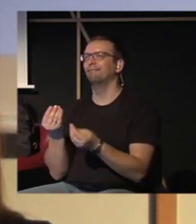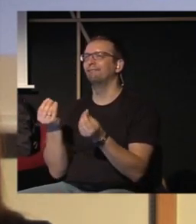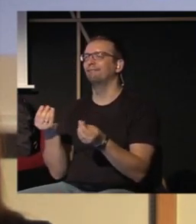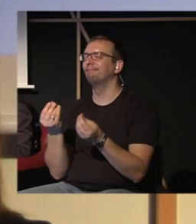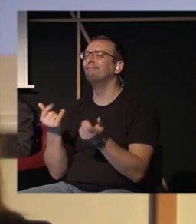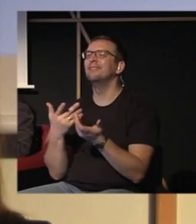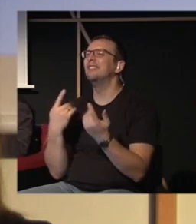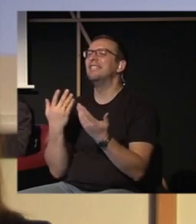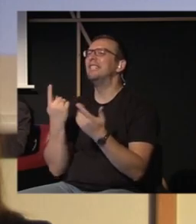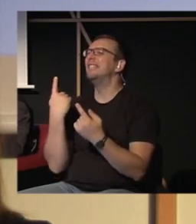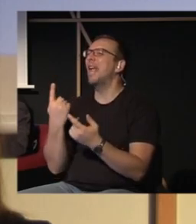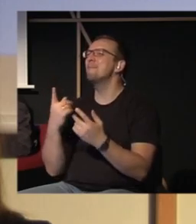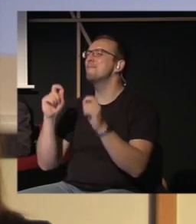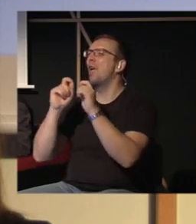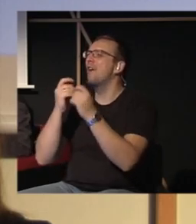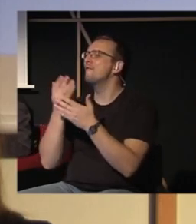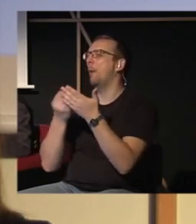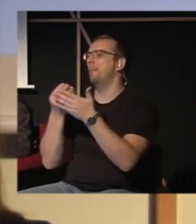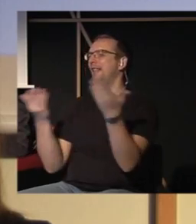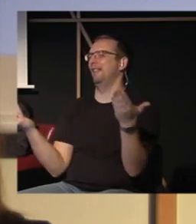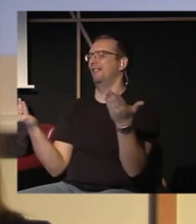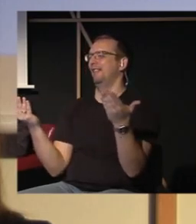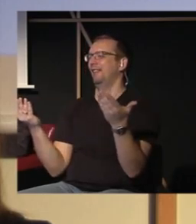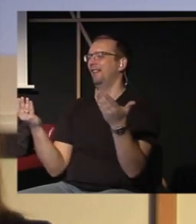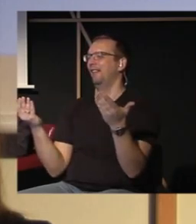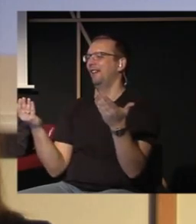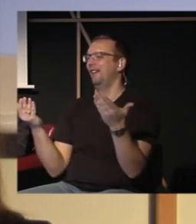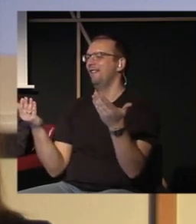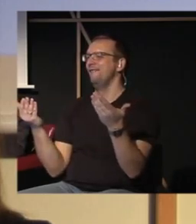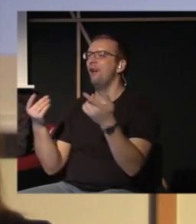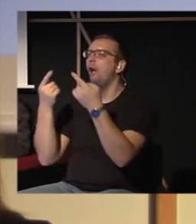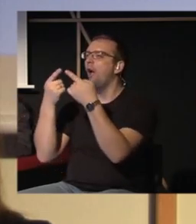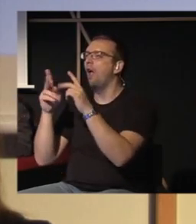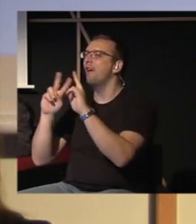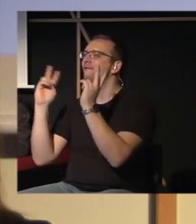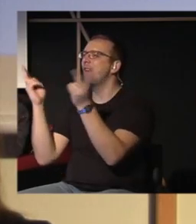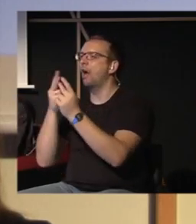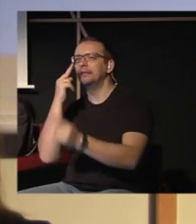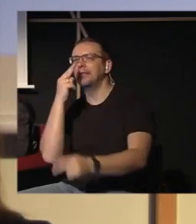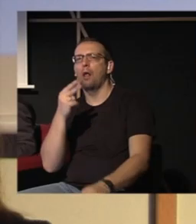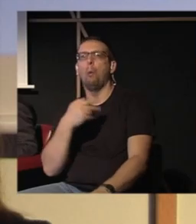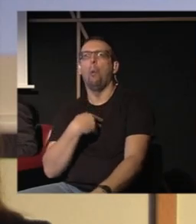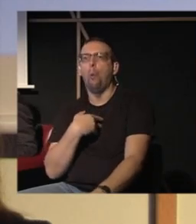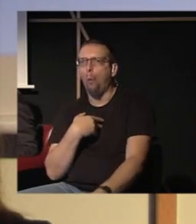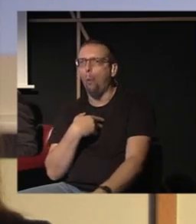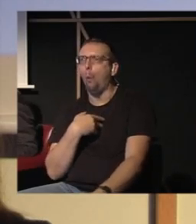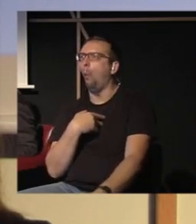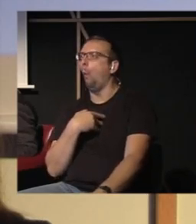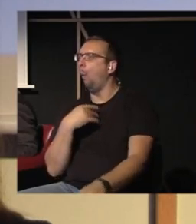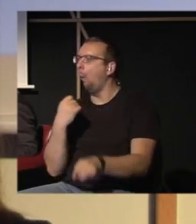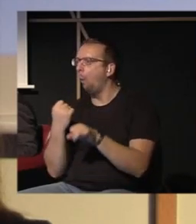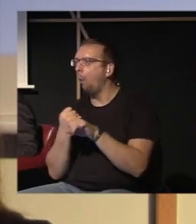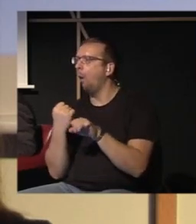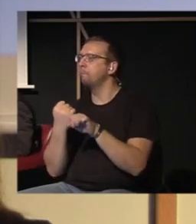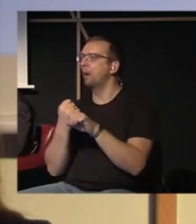importance of working with differently disabled fans to listen to their needs, work together with disability